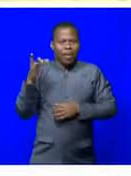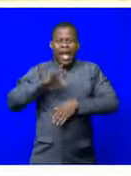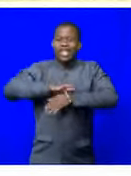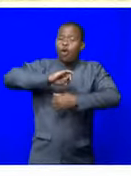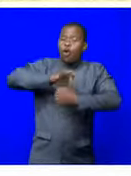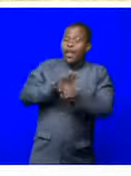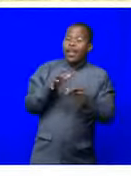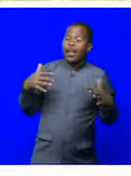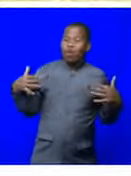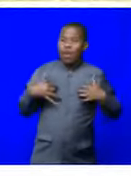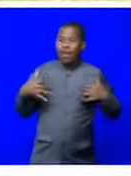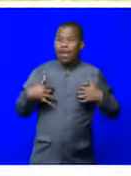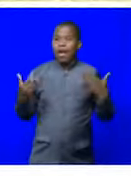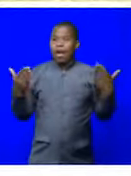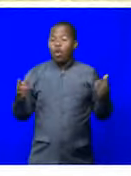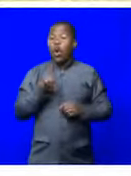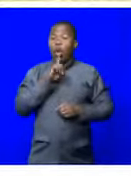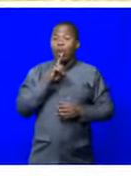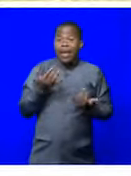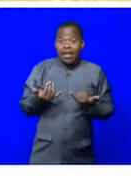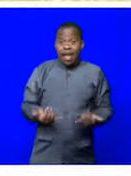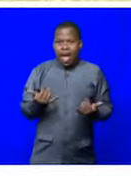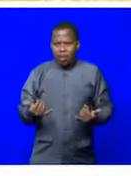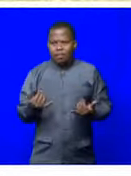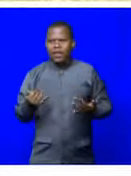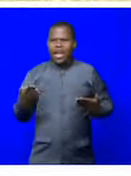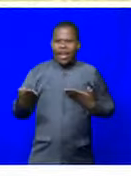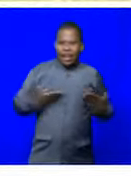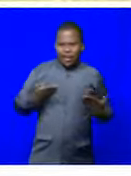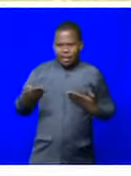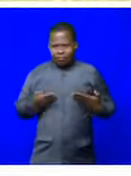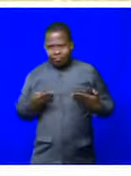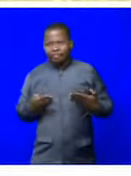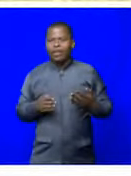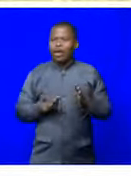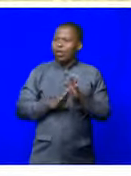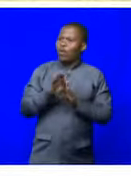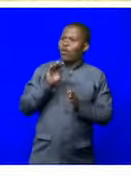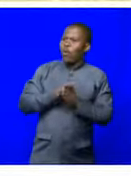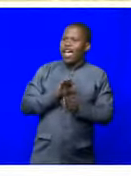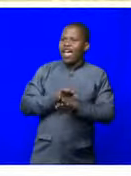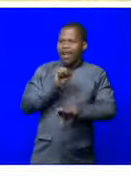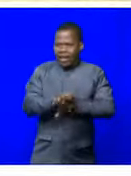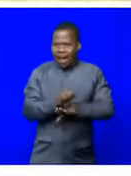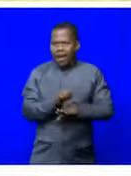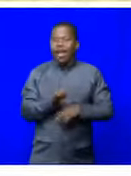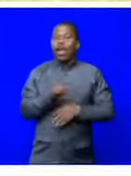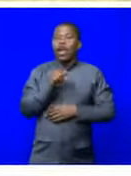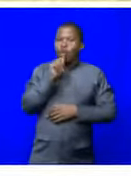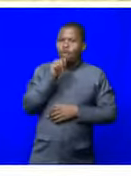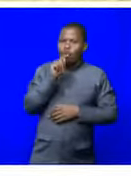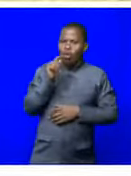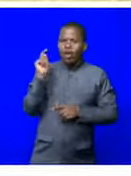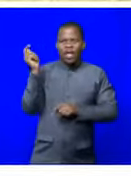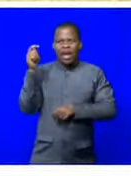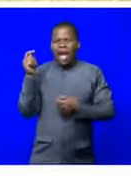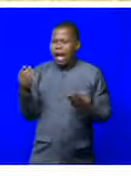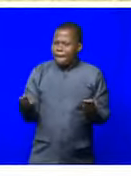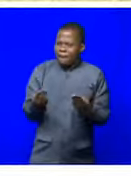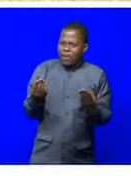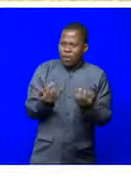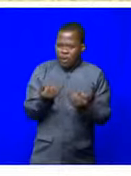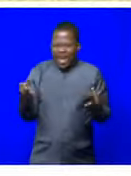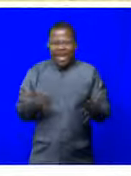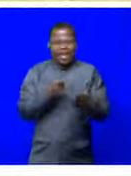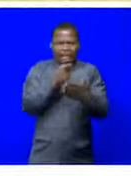se-COVID. Hawu nyalo umntaka baba kuhamba kakhulu kakhulu. Tinga ukuthi asemakhaya batifuna right and